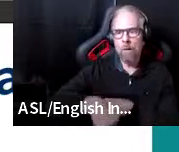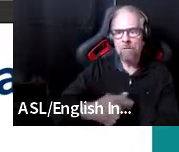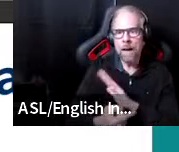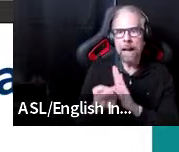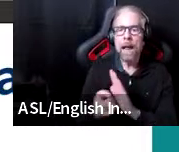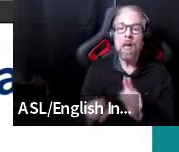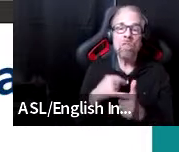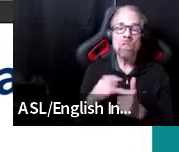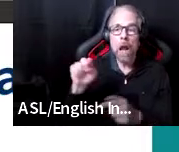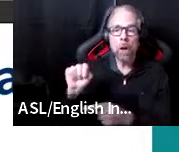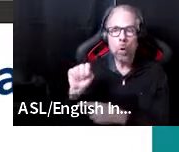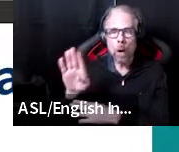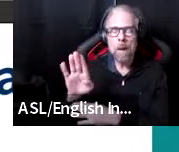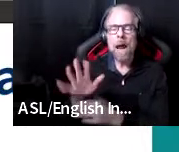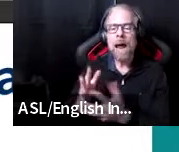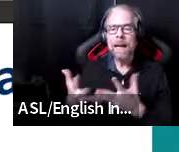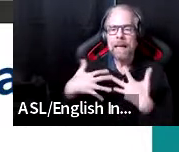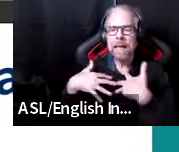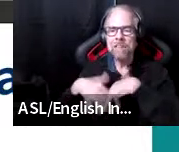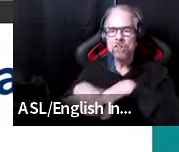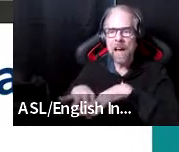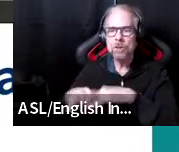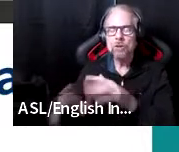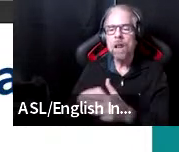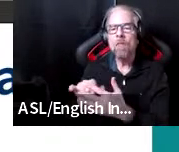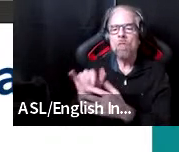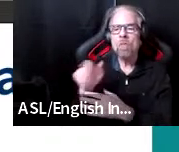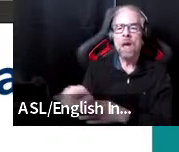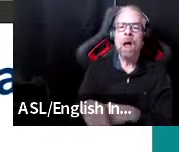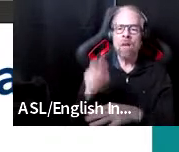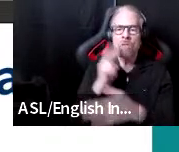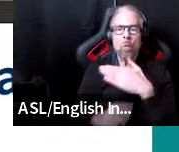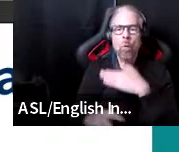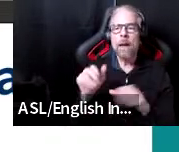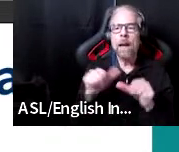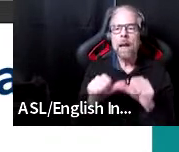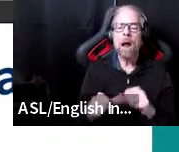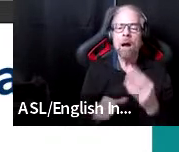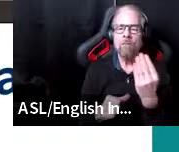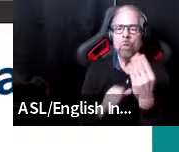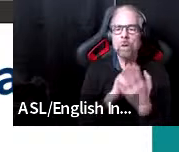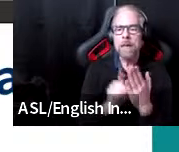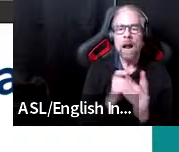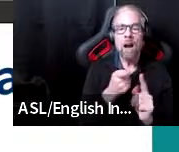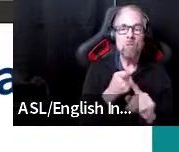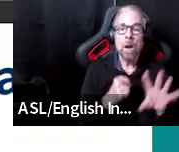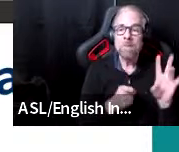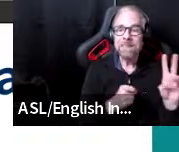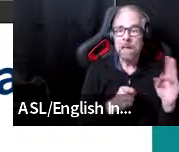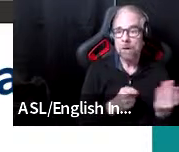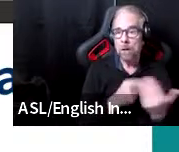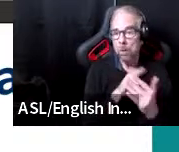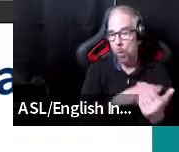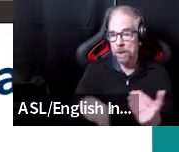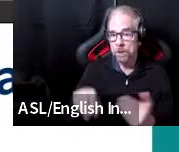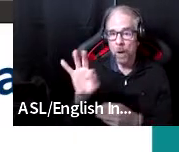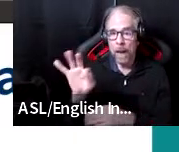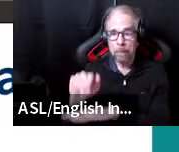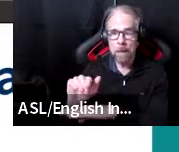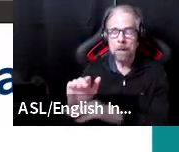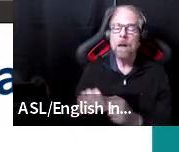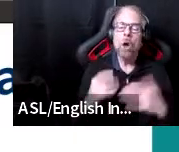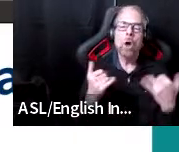the northbound congestion of the bridge in the no build is forecast to last 14 hours from 7 a.m. to 9 p.m.